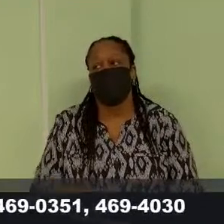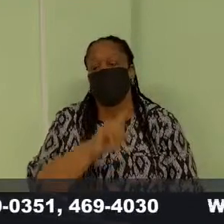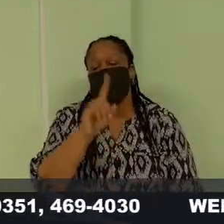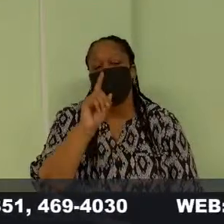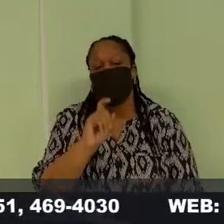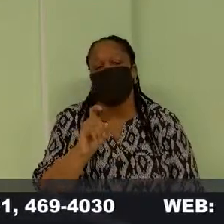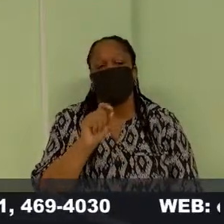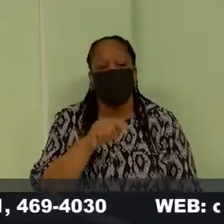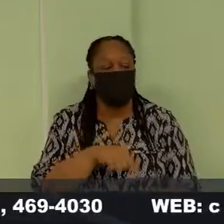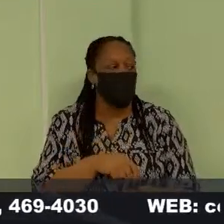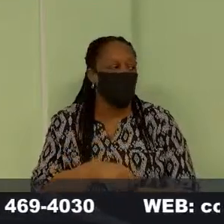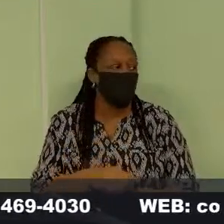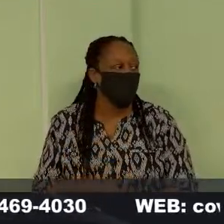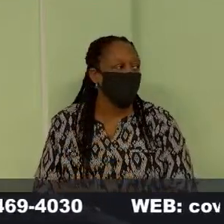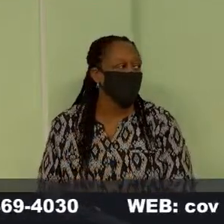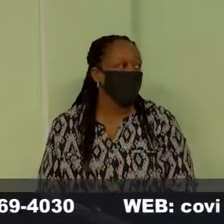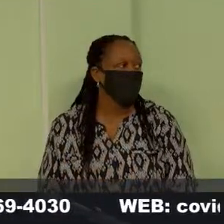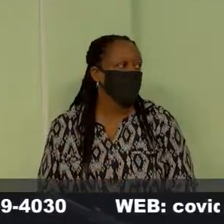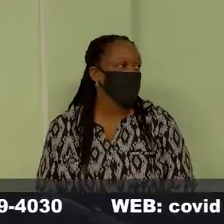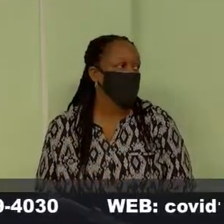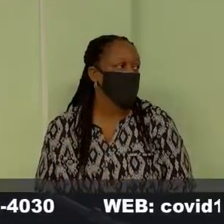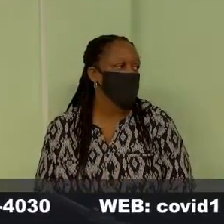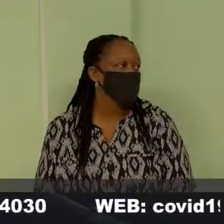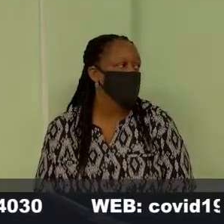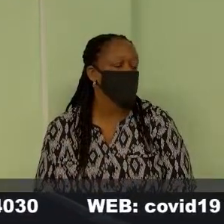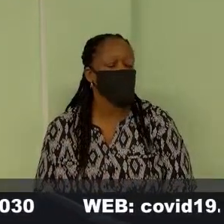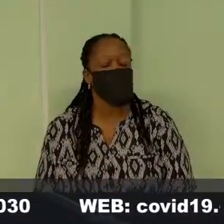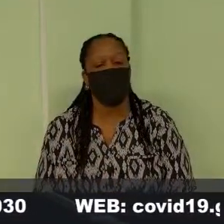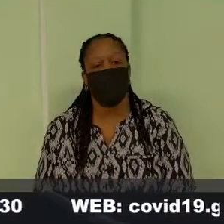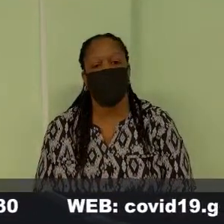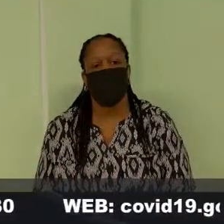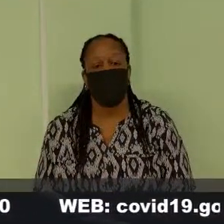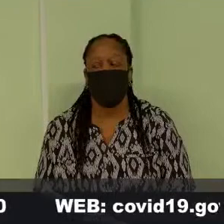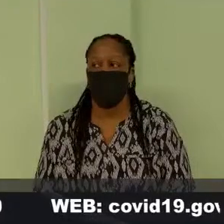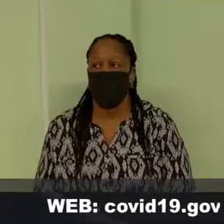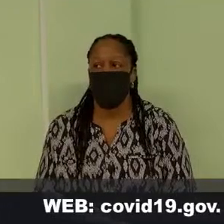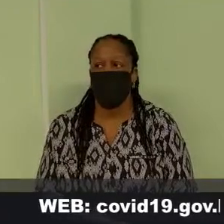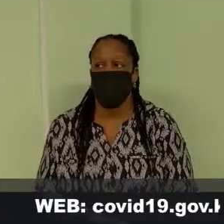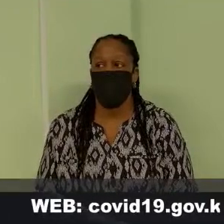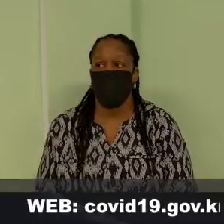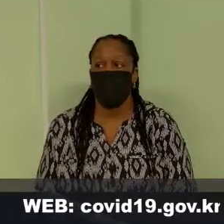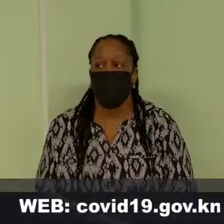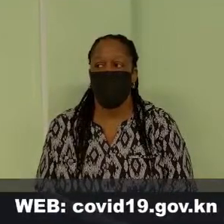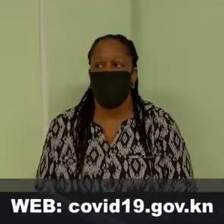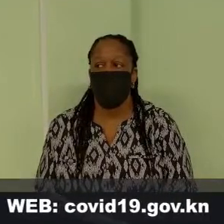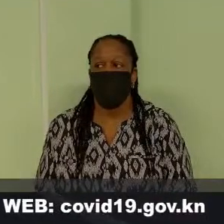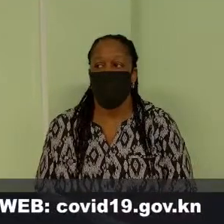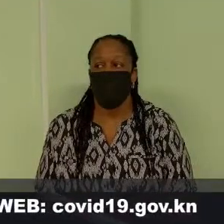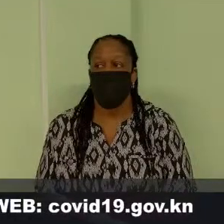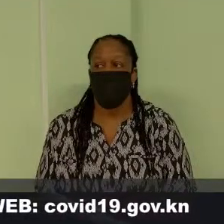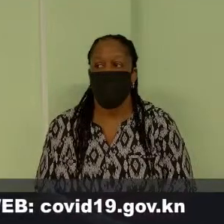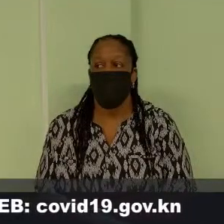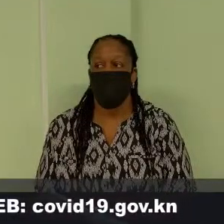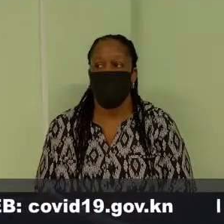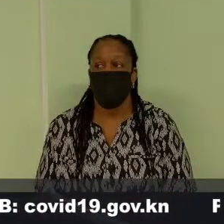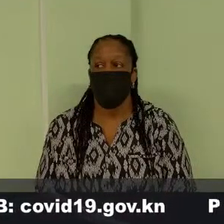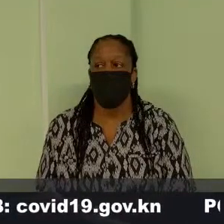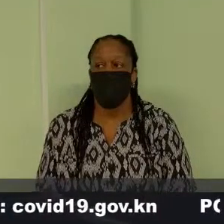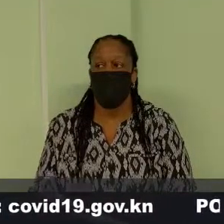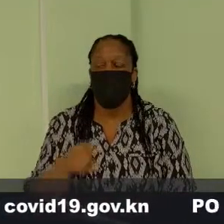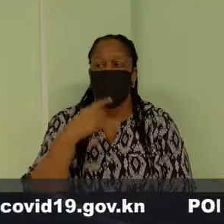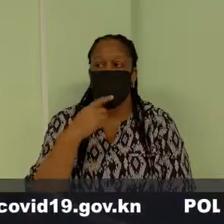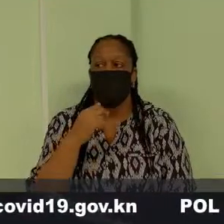the ball rolling immediately. Question number 1. I was told of a